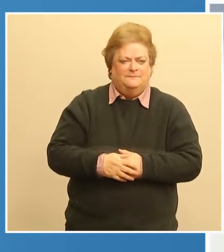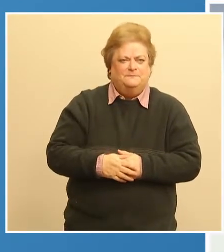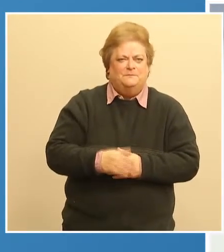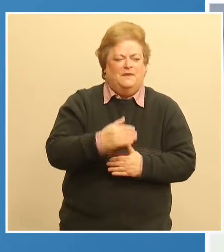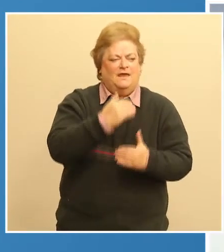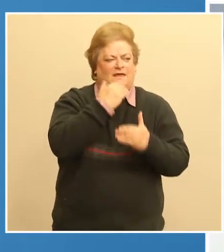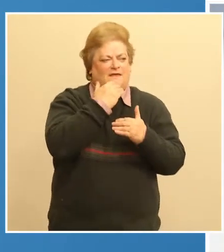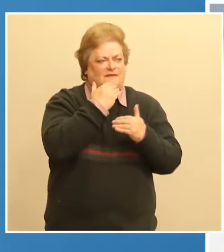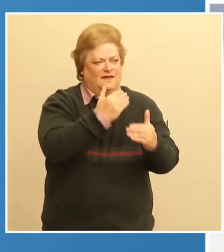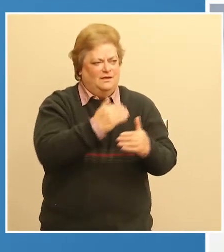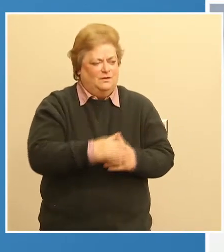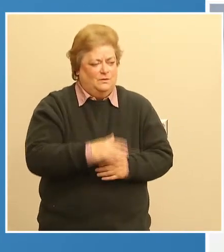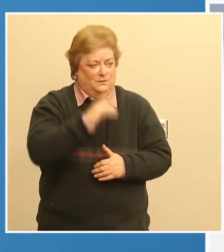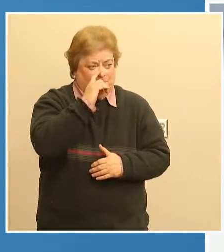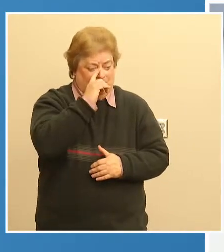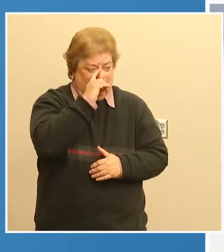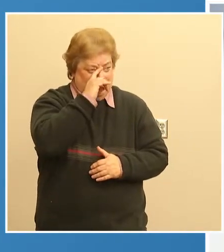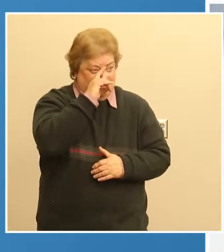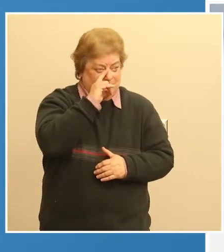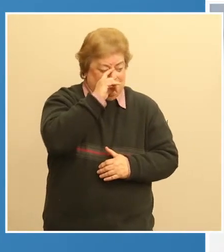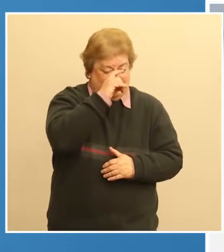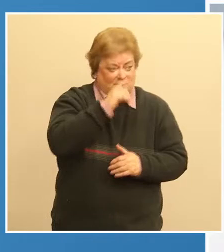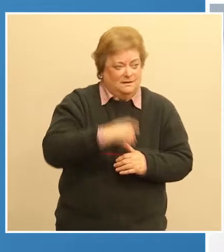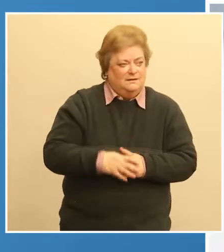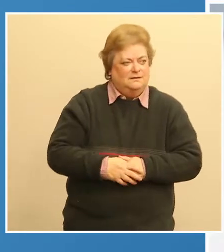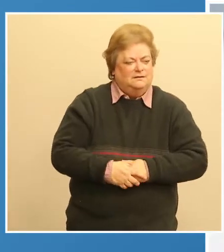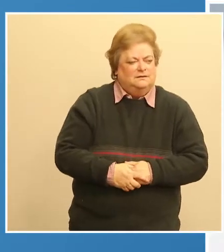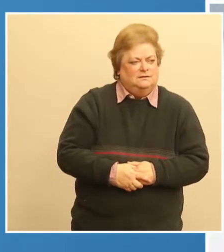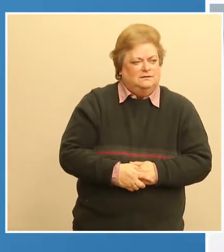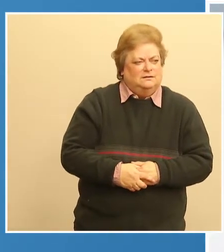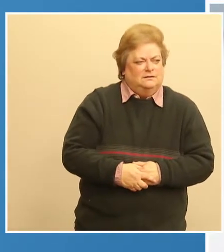Thank you, Pat. Thank you, Mary.